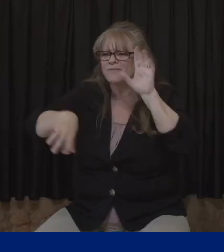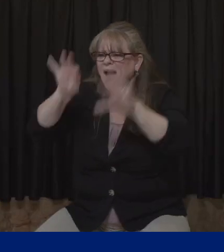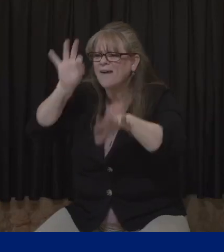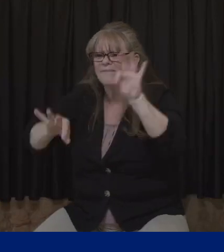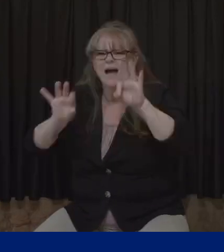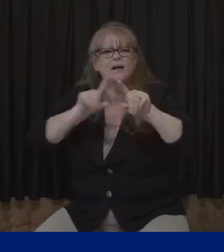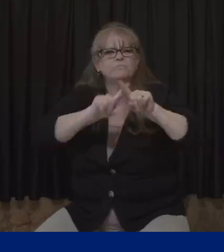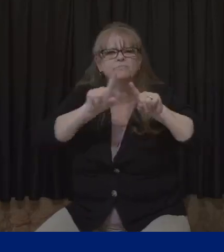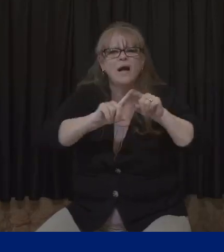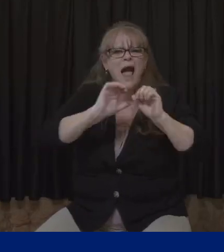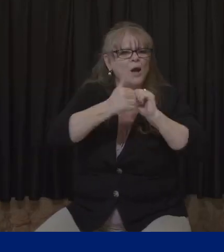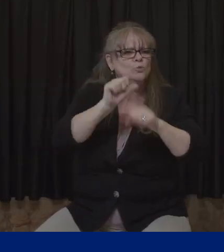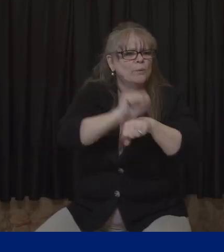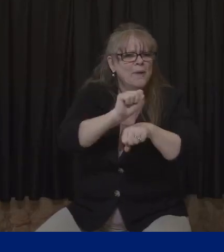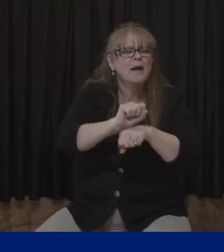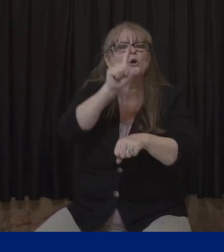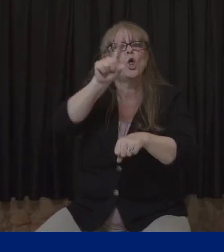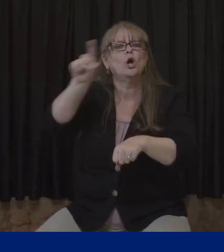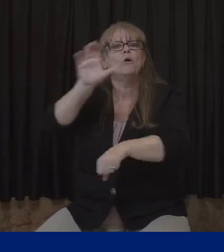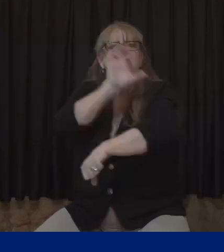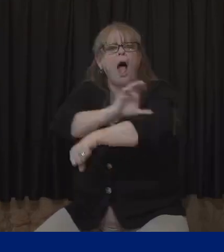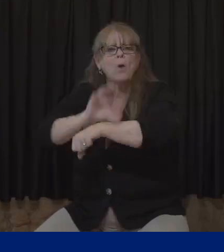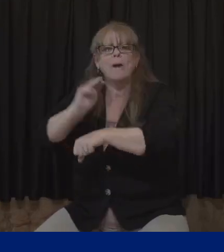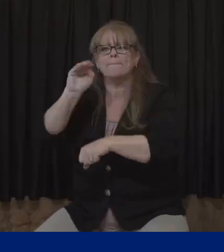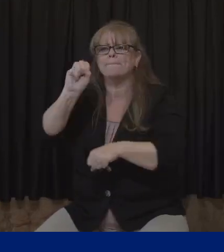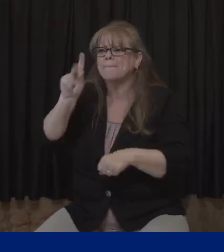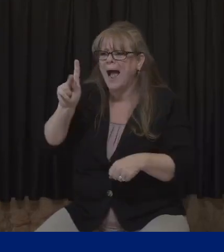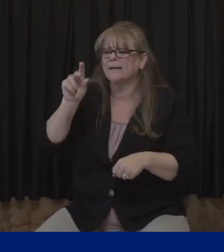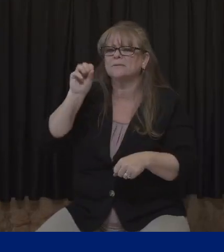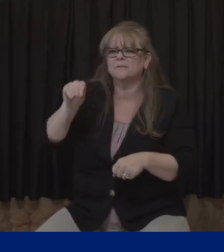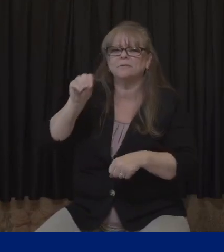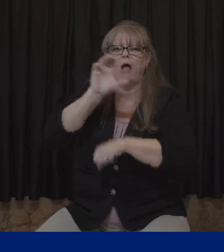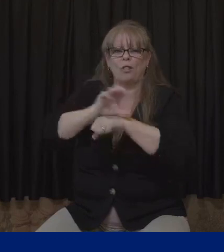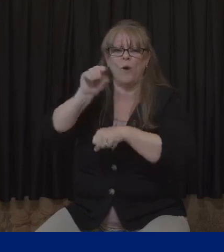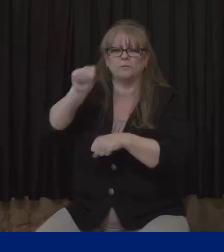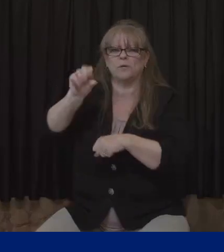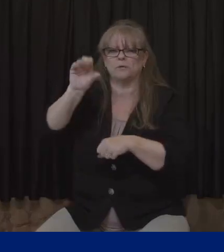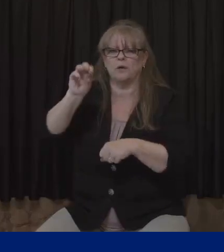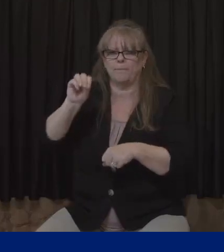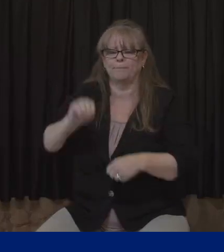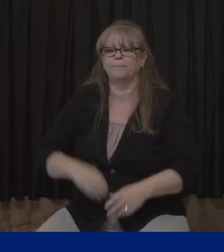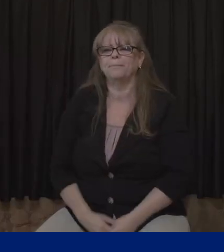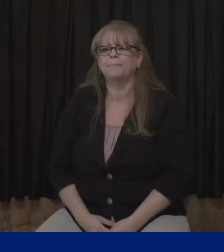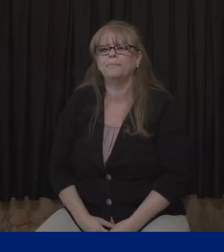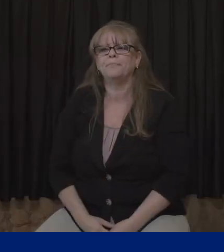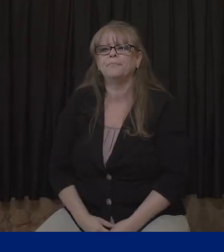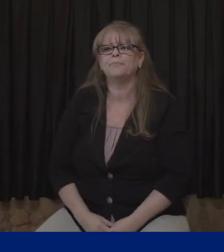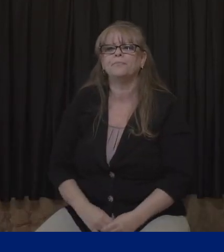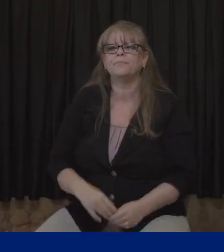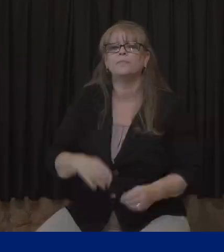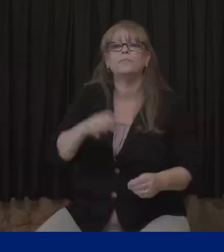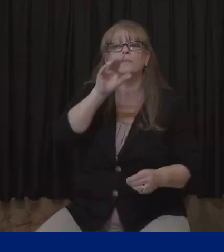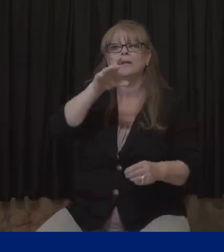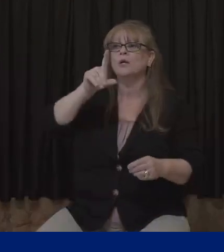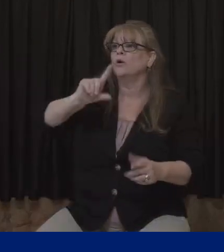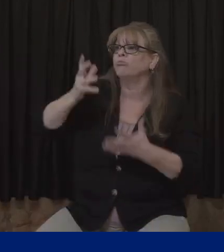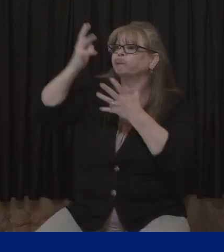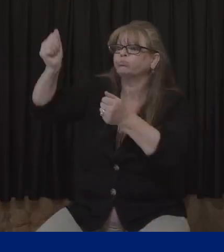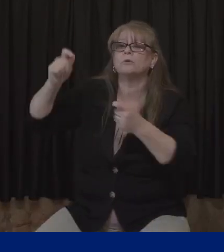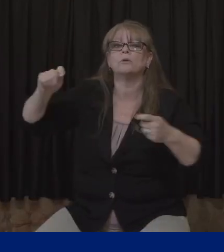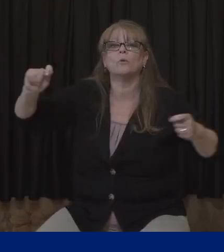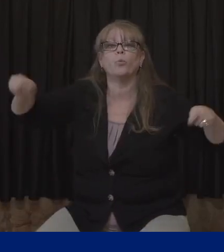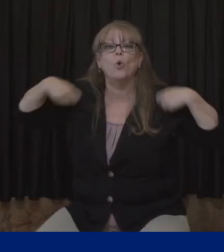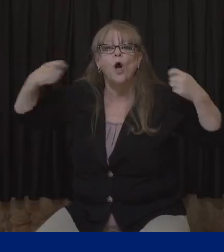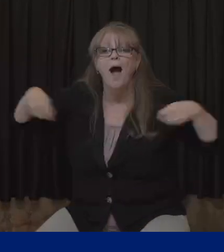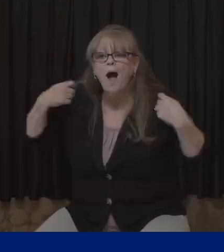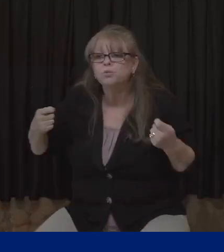What it also means during this phase is that nightclubs, gyms, spas also need to remain closed. One more thing on masks, by